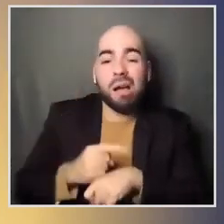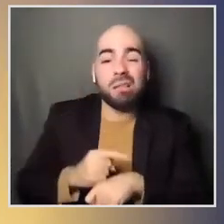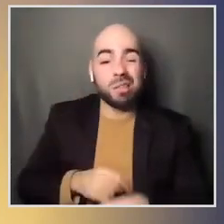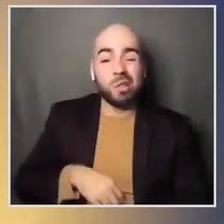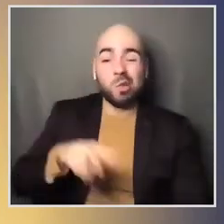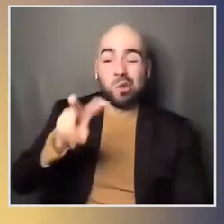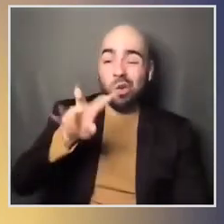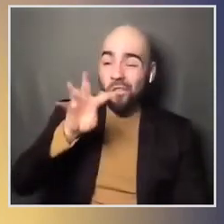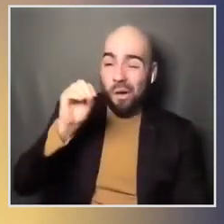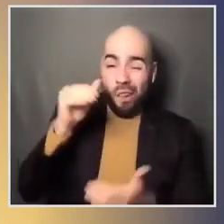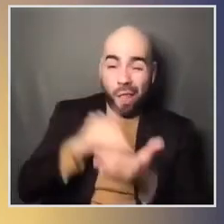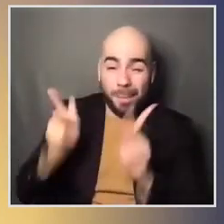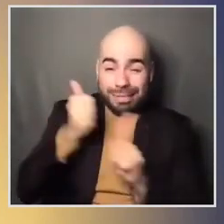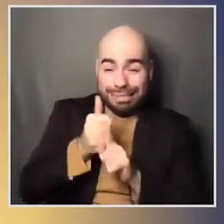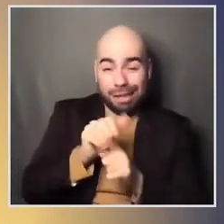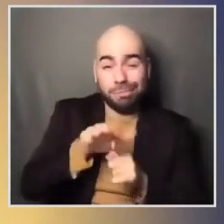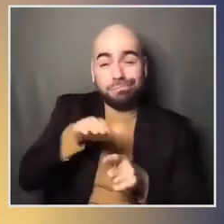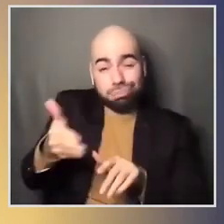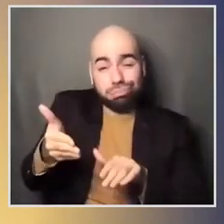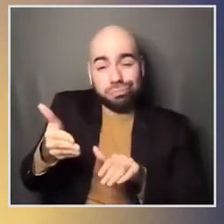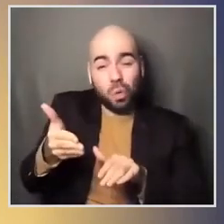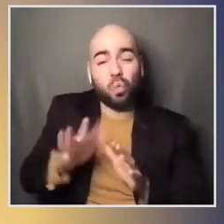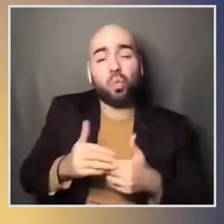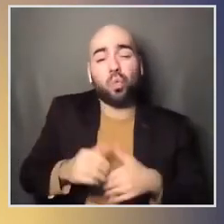lives lost to this virus. That's